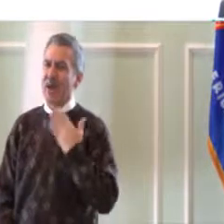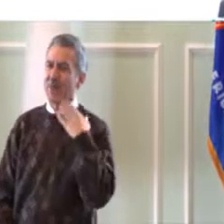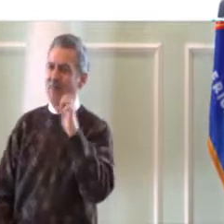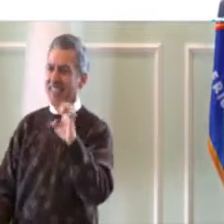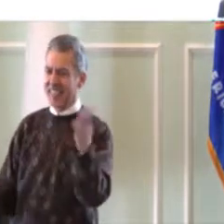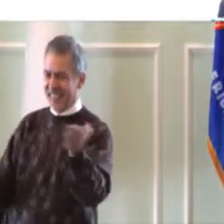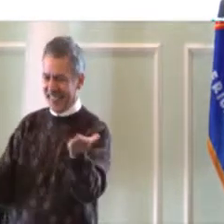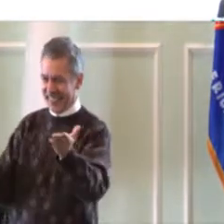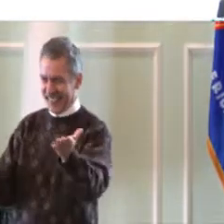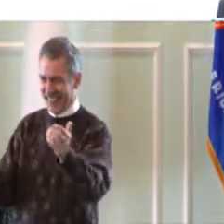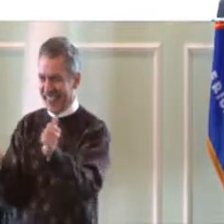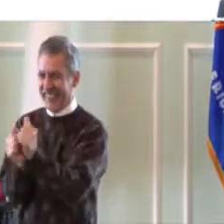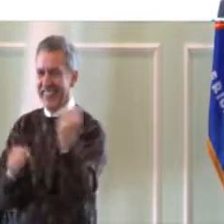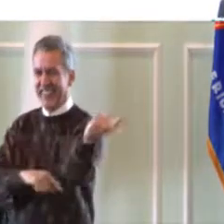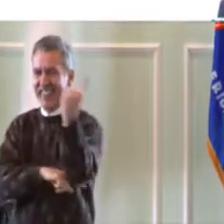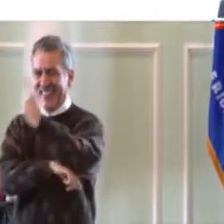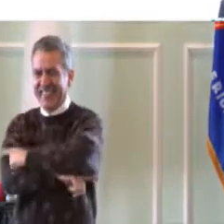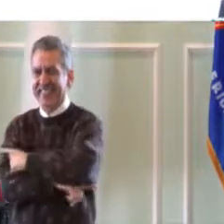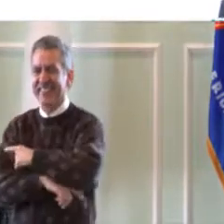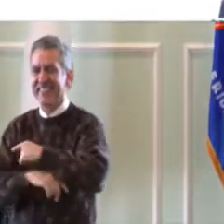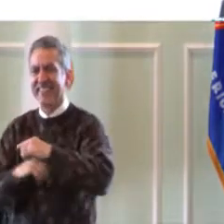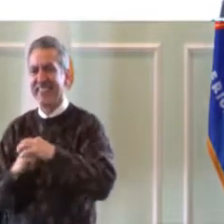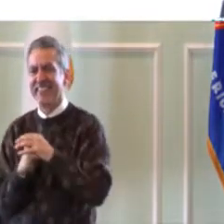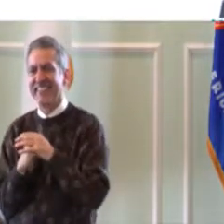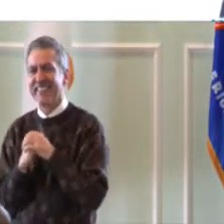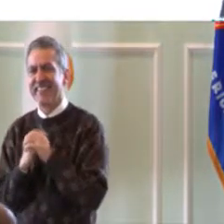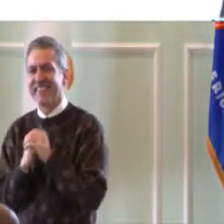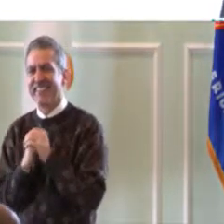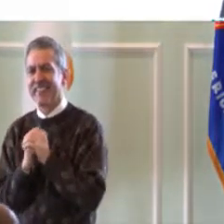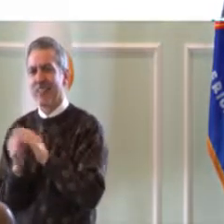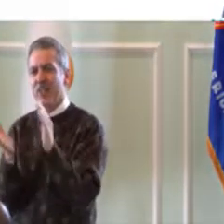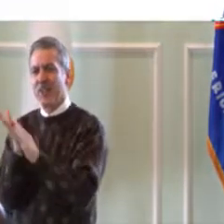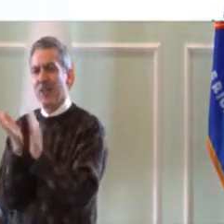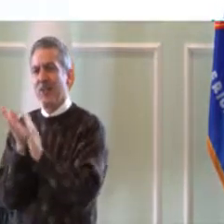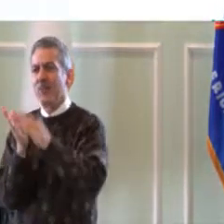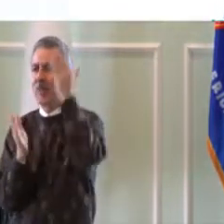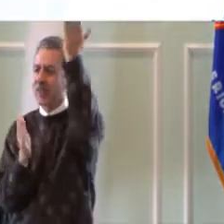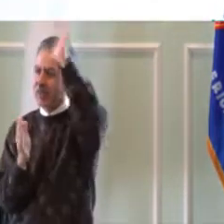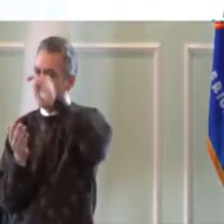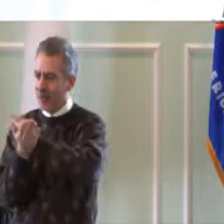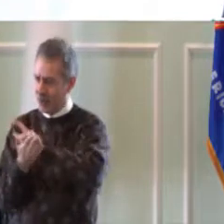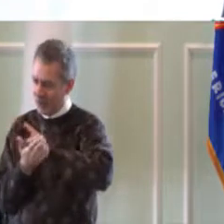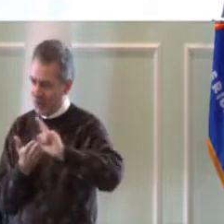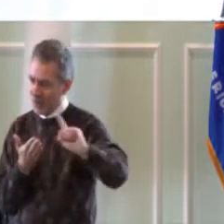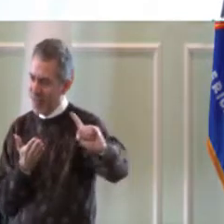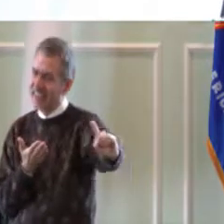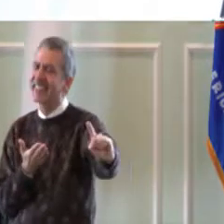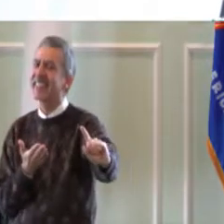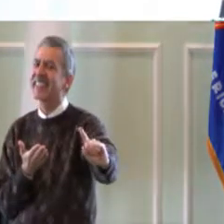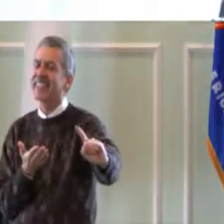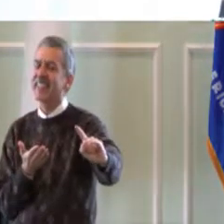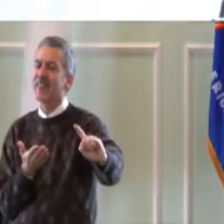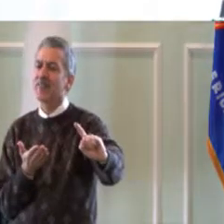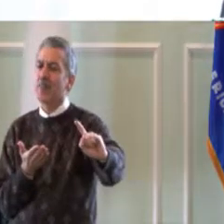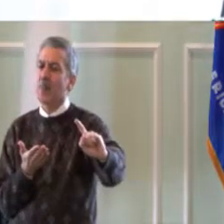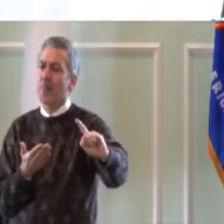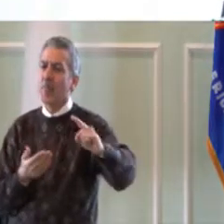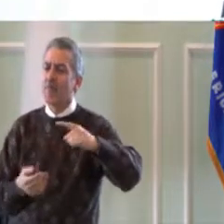I'm happy to be here today, and praise God for another week. Amen. We